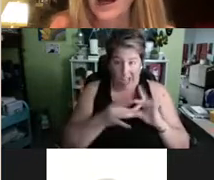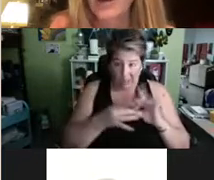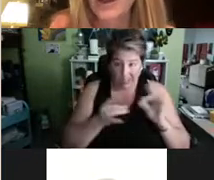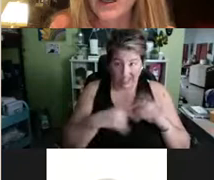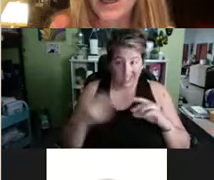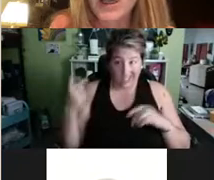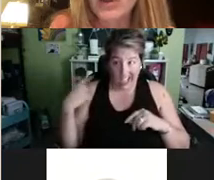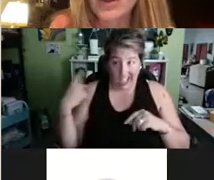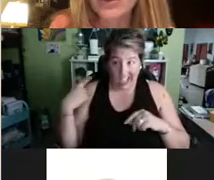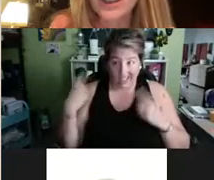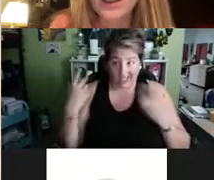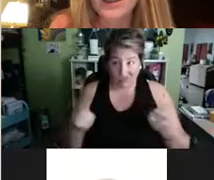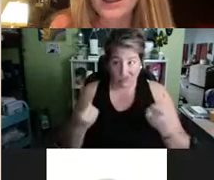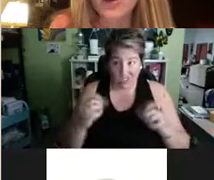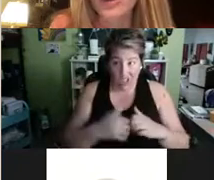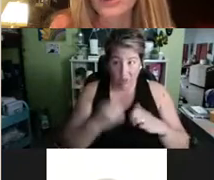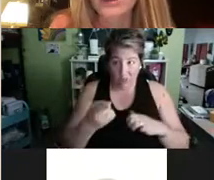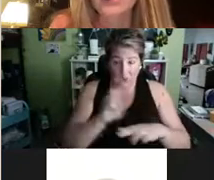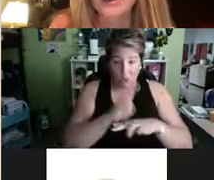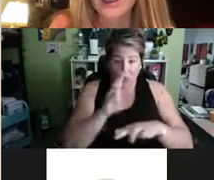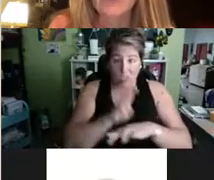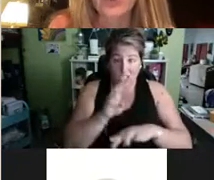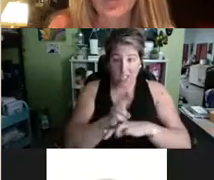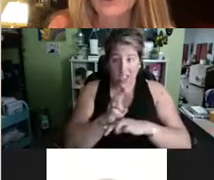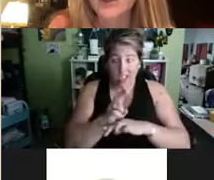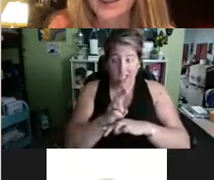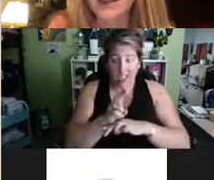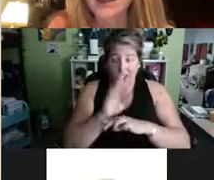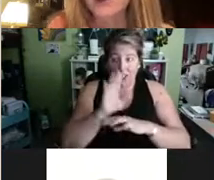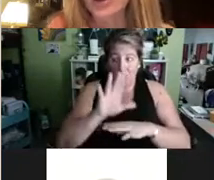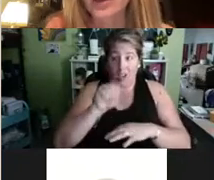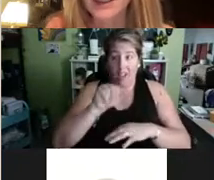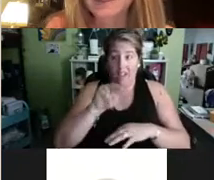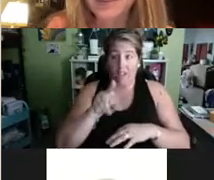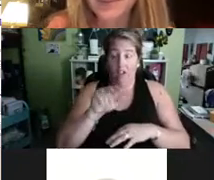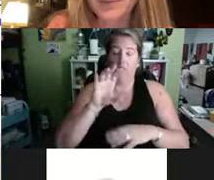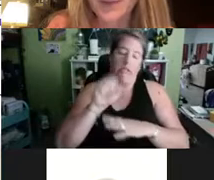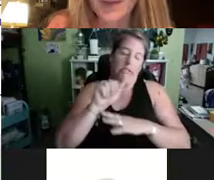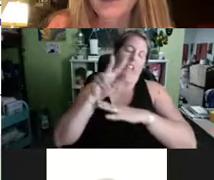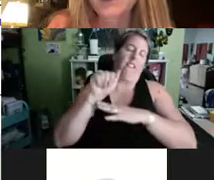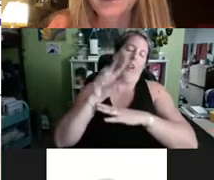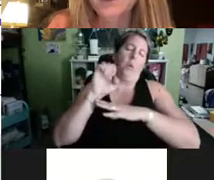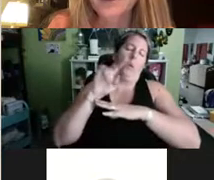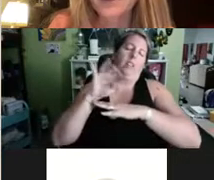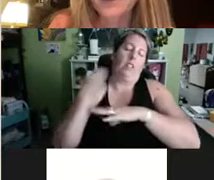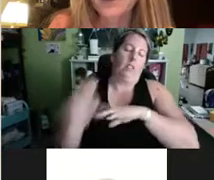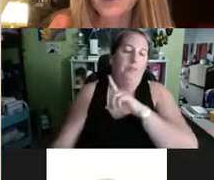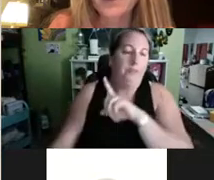Kate, how are you using your little Canva websites that you're using?